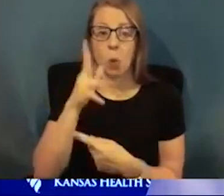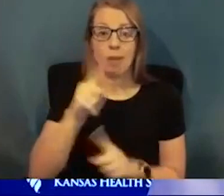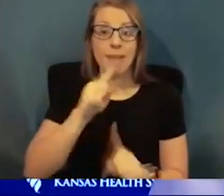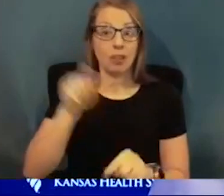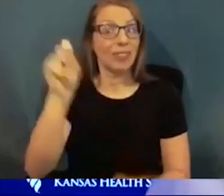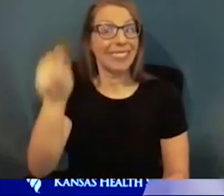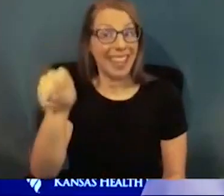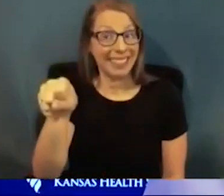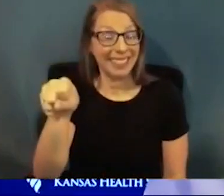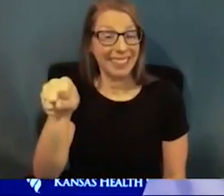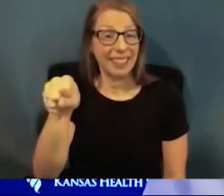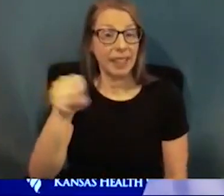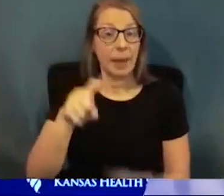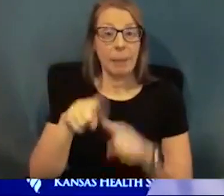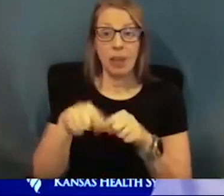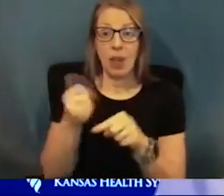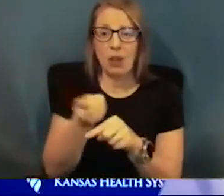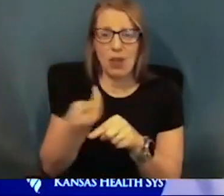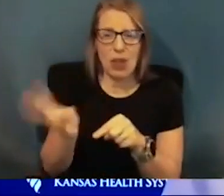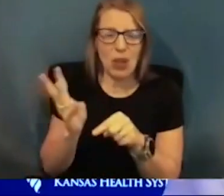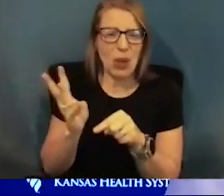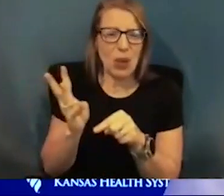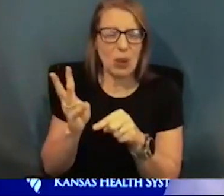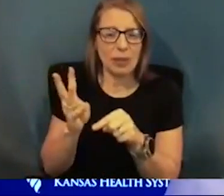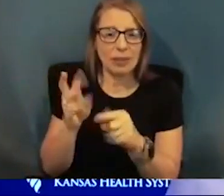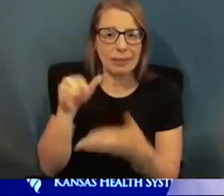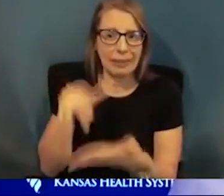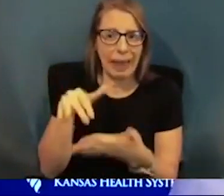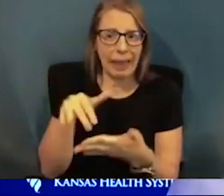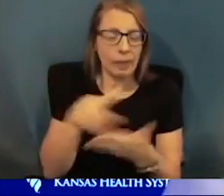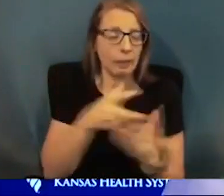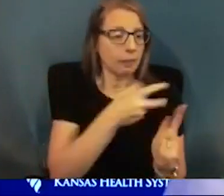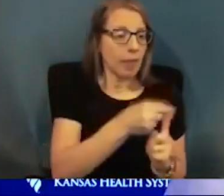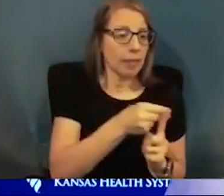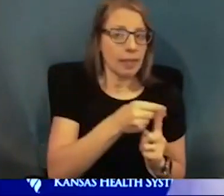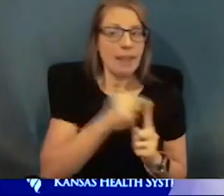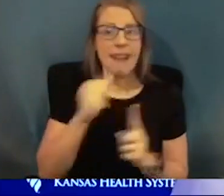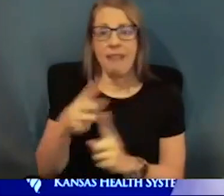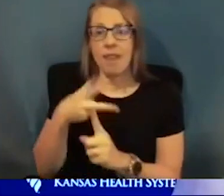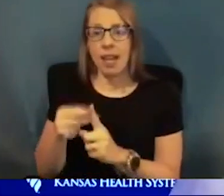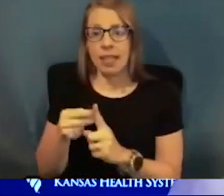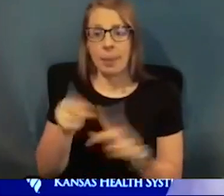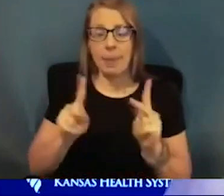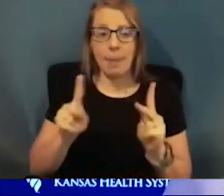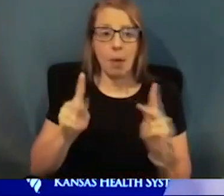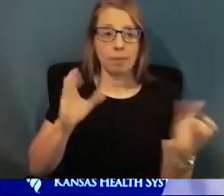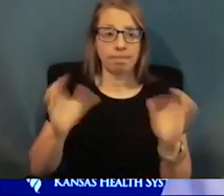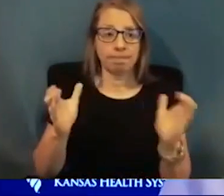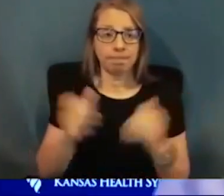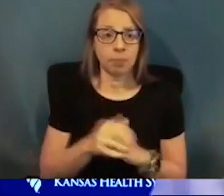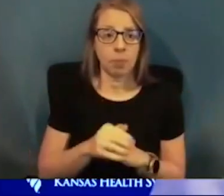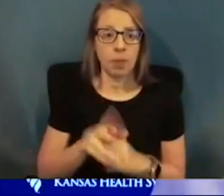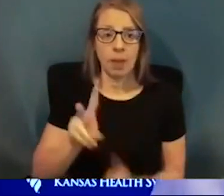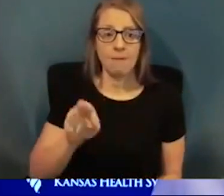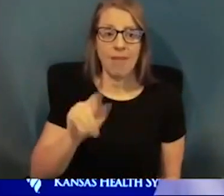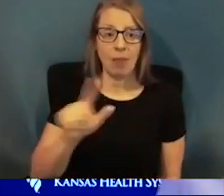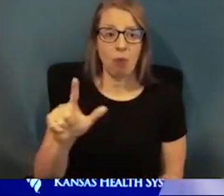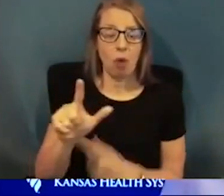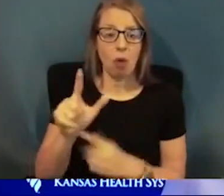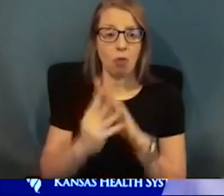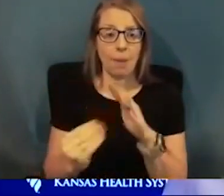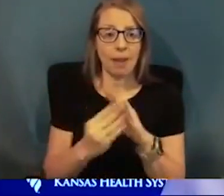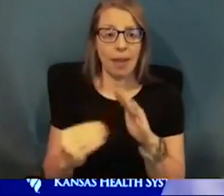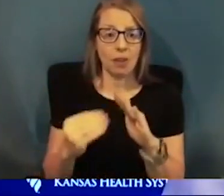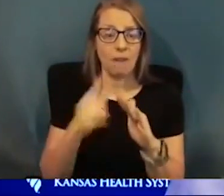based on a few small studies looking at vaccinated versus unvaccinated people, looking at the viral replication in vaccinated